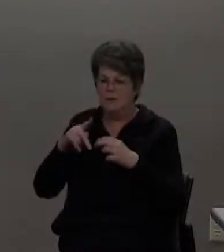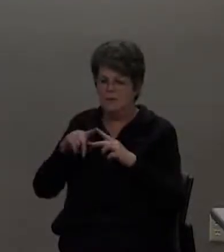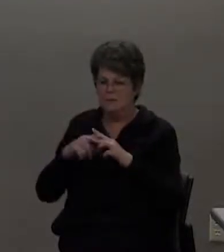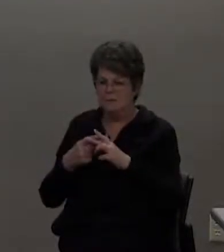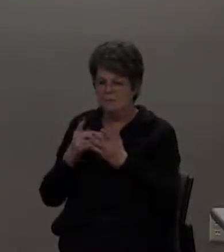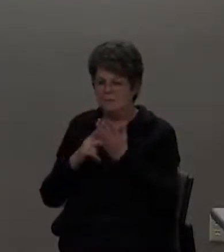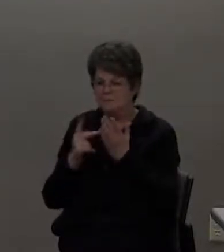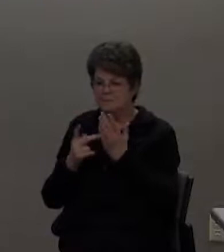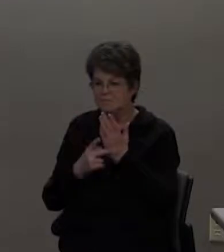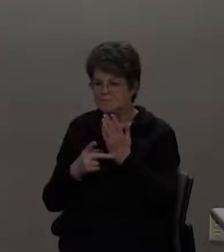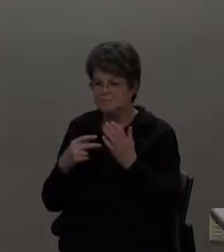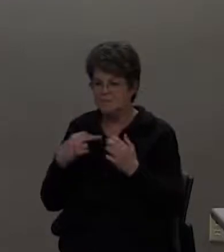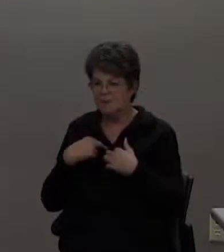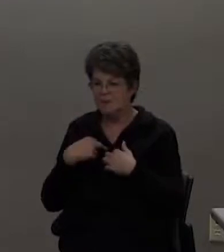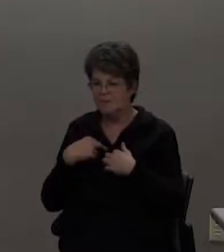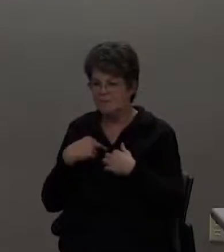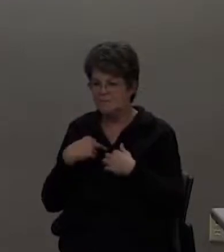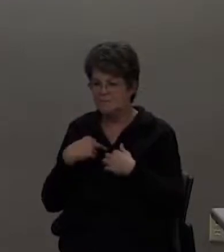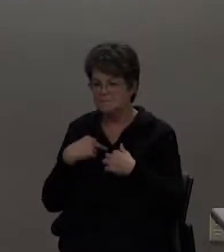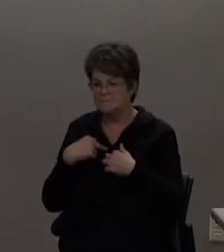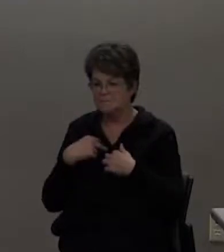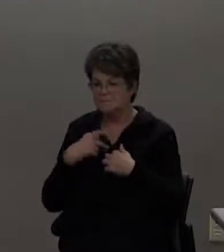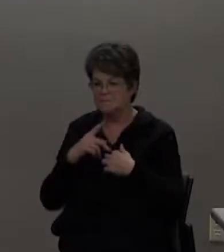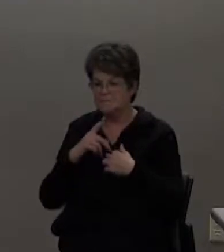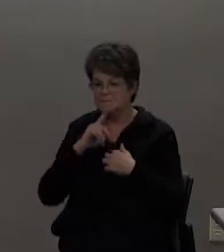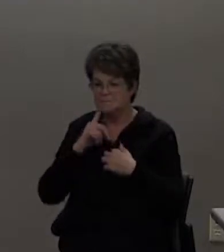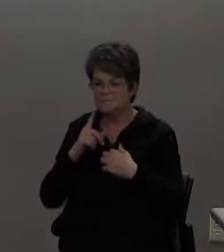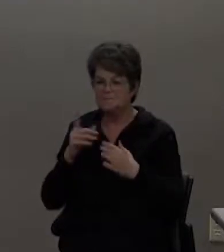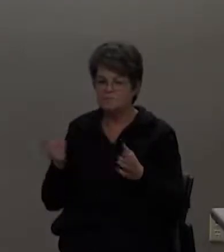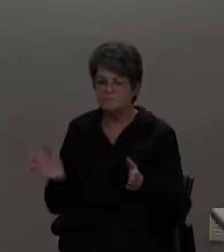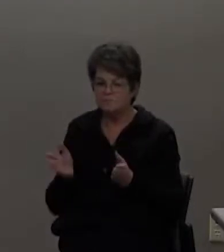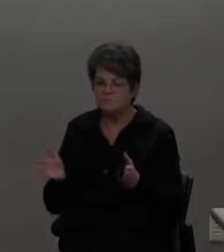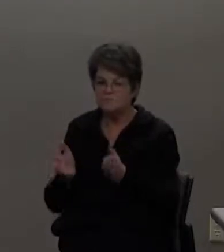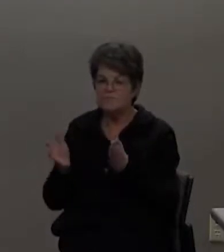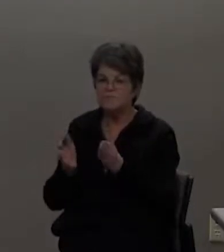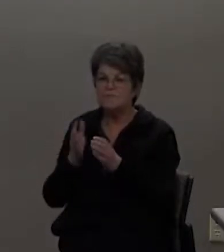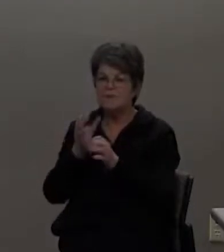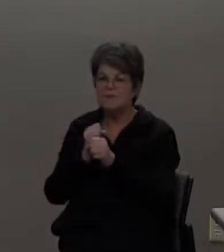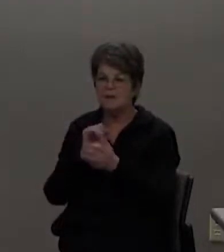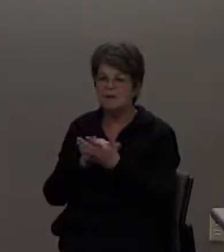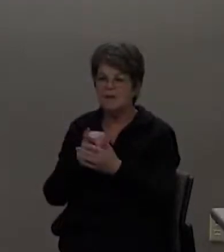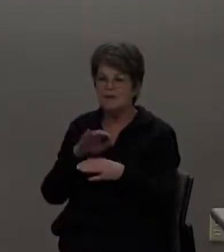have visions of really, you know, juicing that up and getting it on steroids.